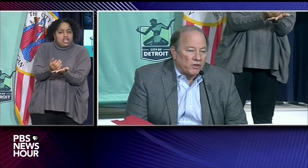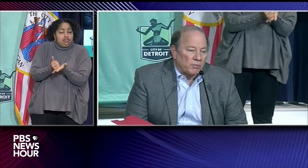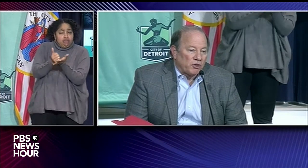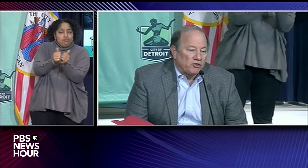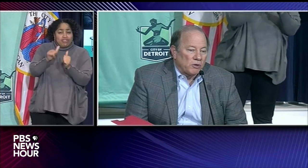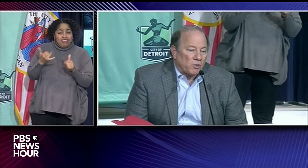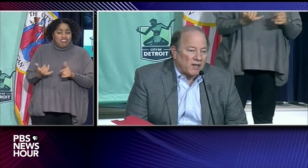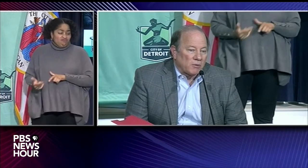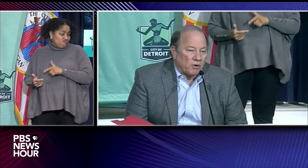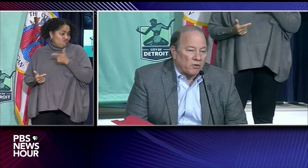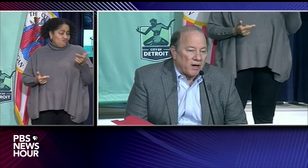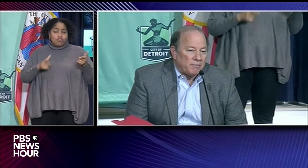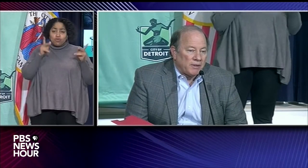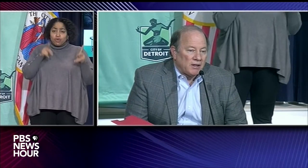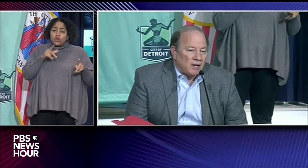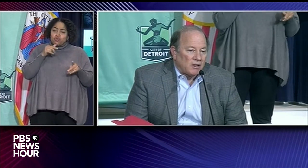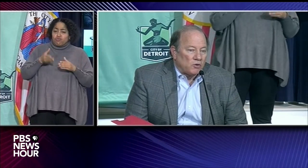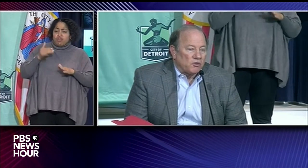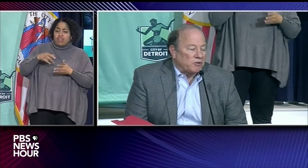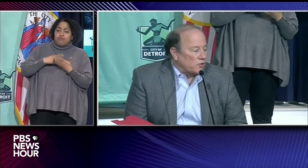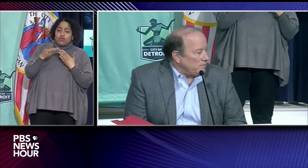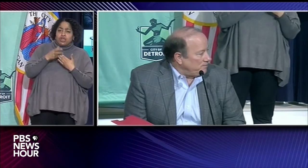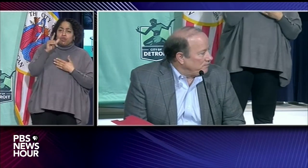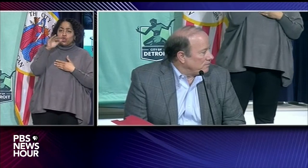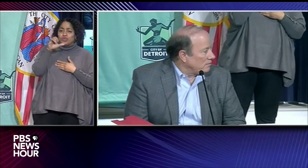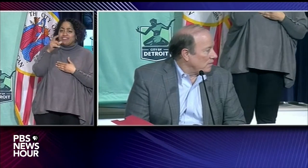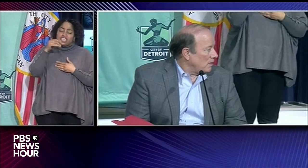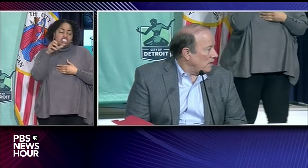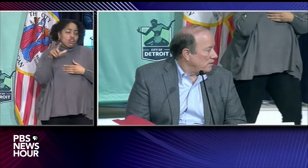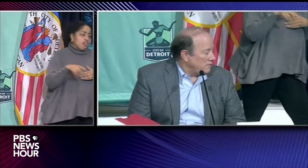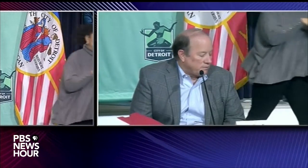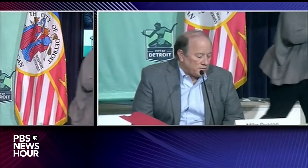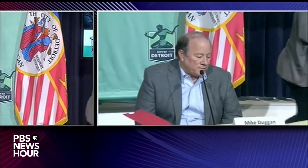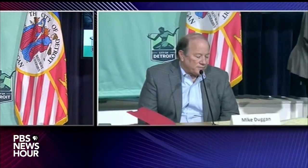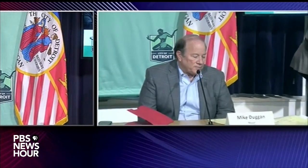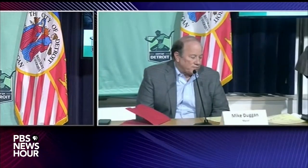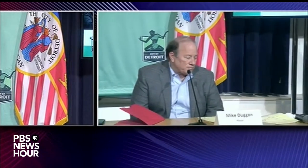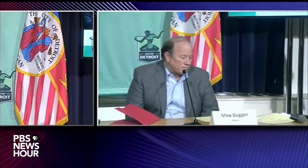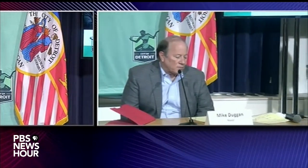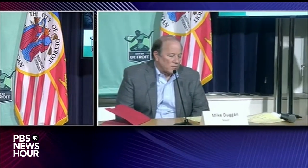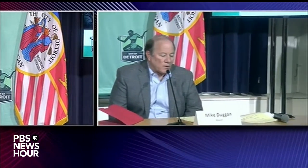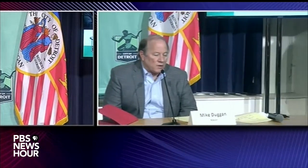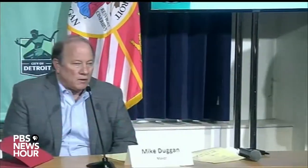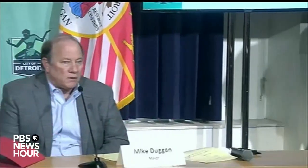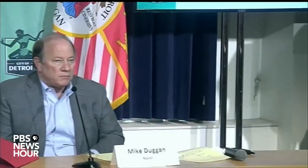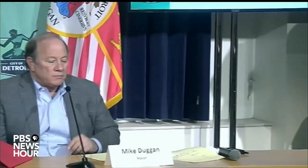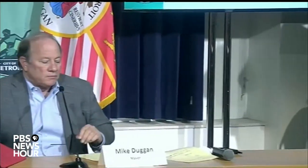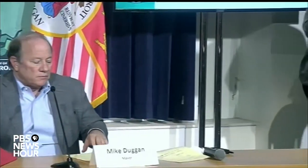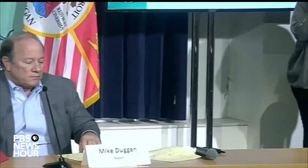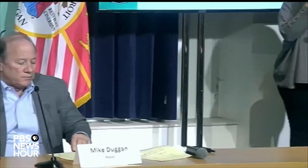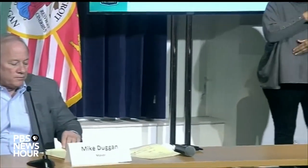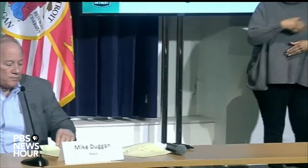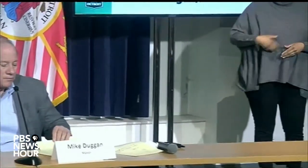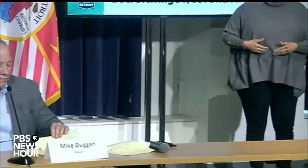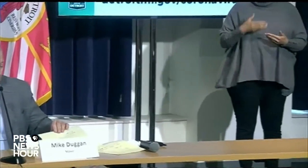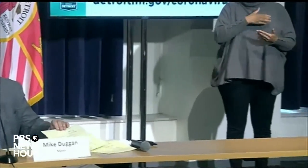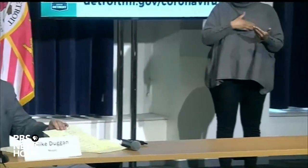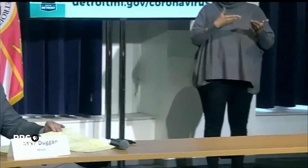it over to the person who will be running the program, Louis Pisker. Well, thank you, Mayor. Thank you so much for having me here today to